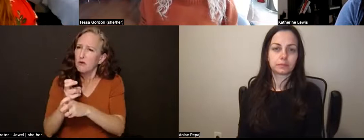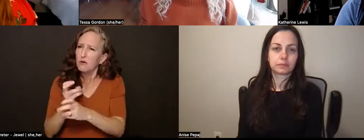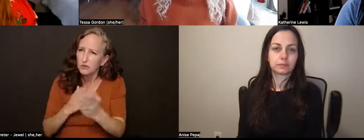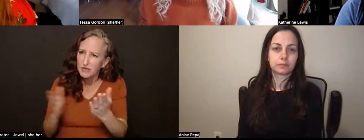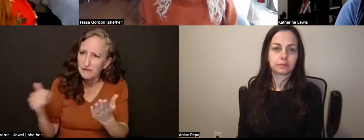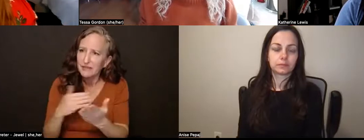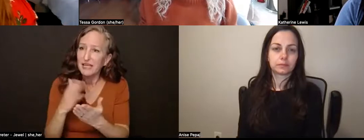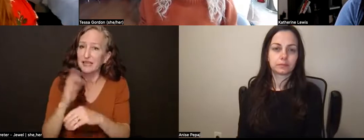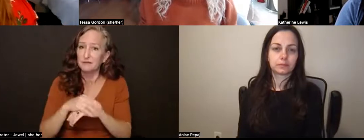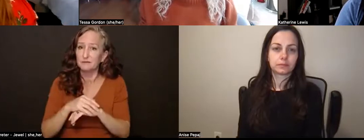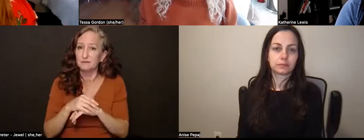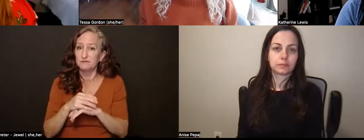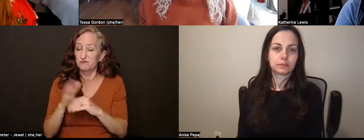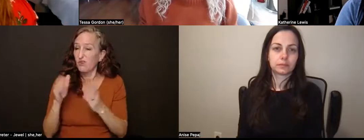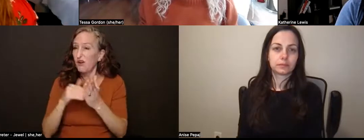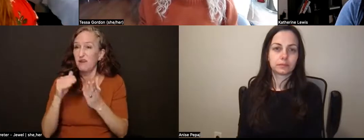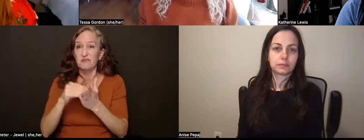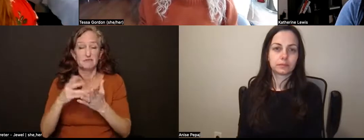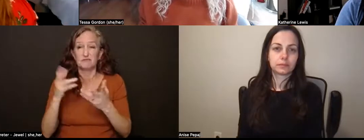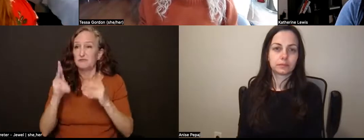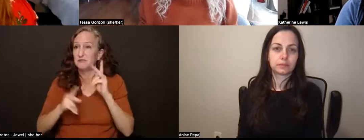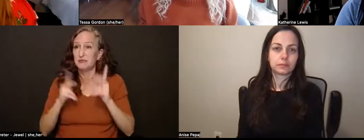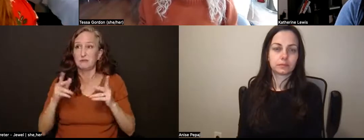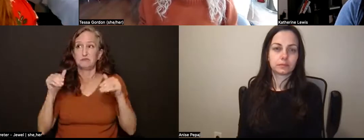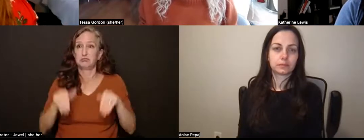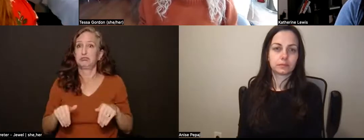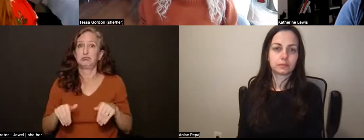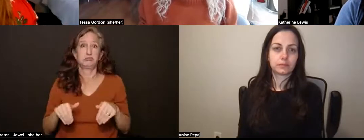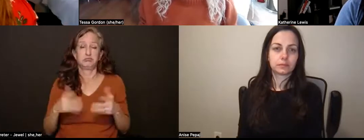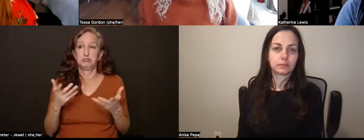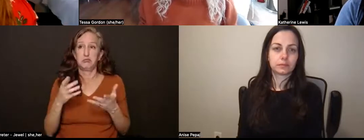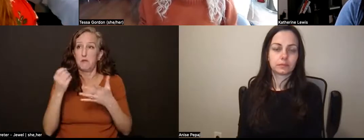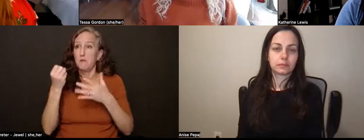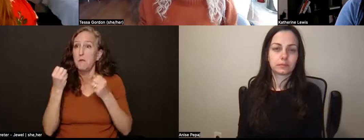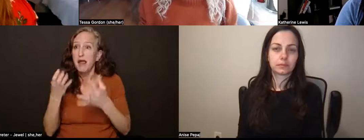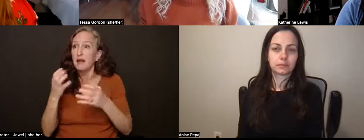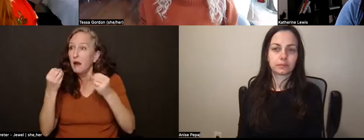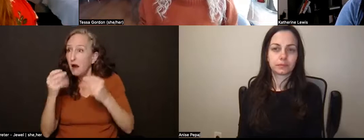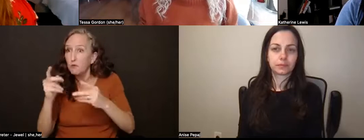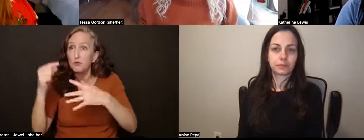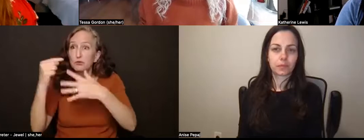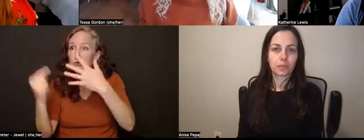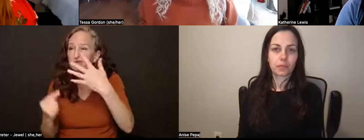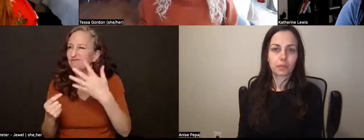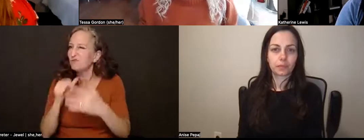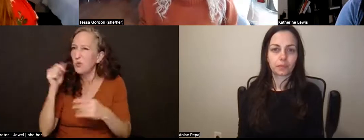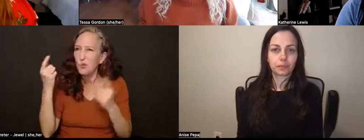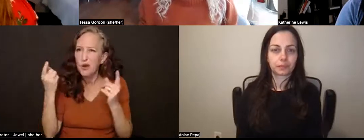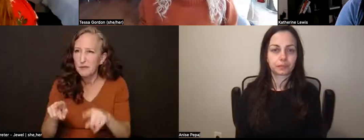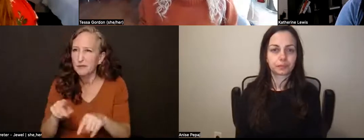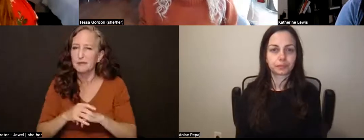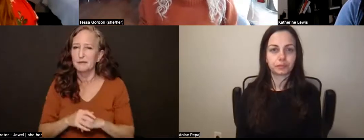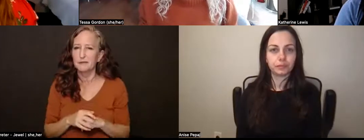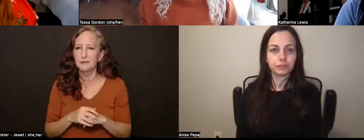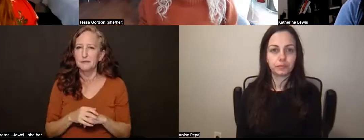to follow up and other things don't happen. So I do see how fragile, you know,